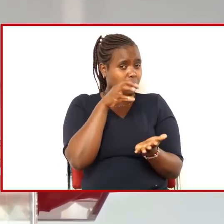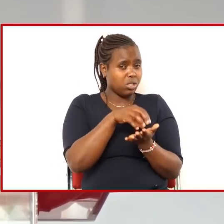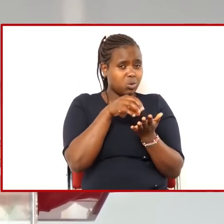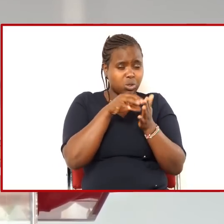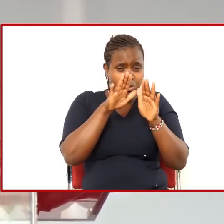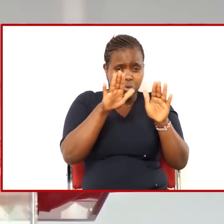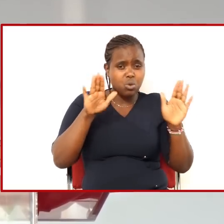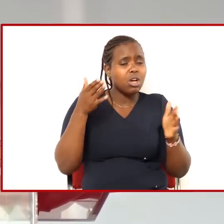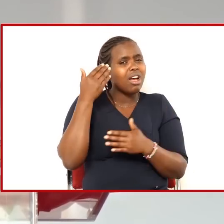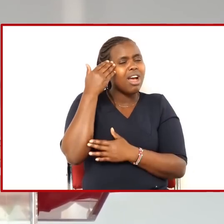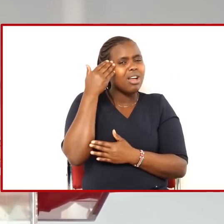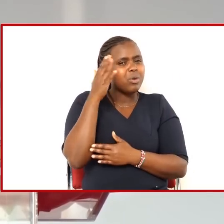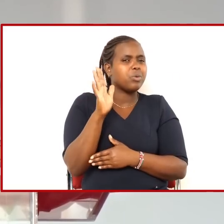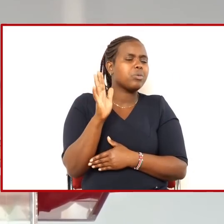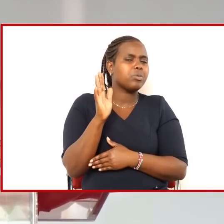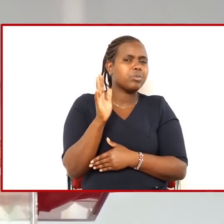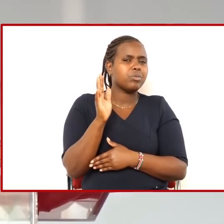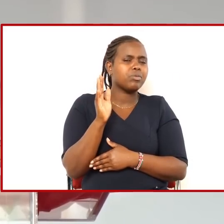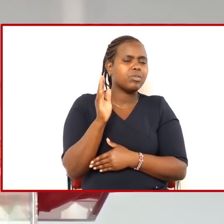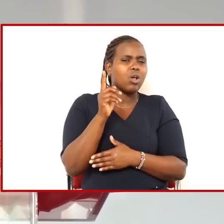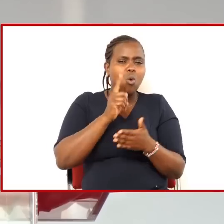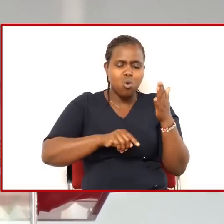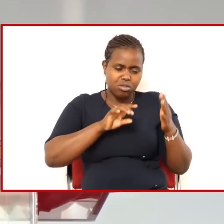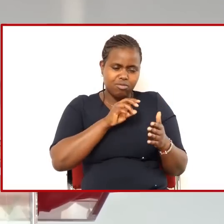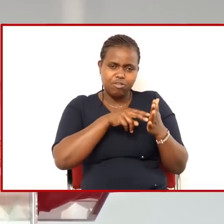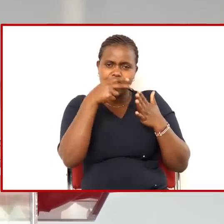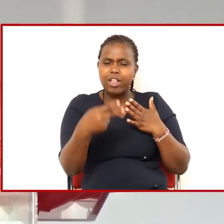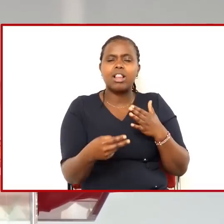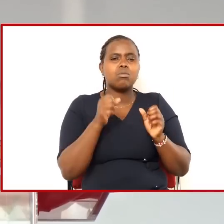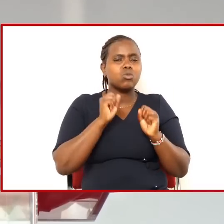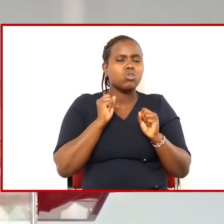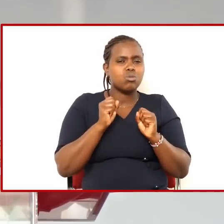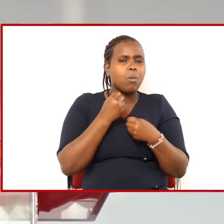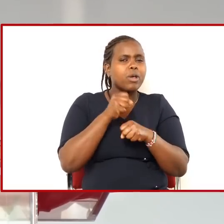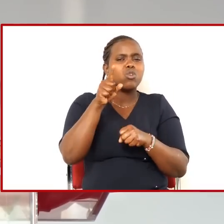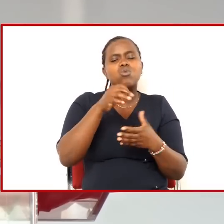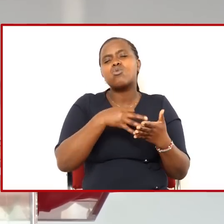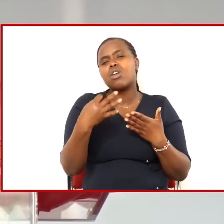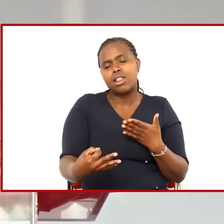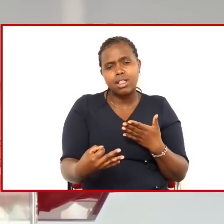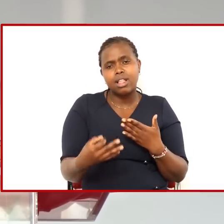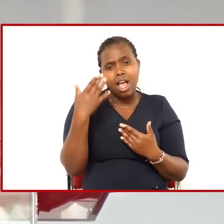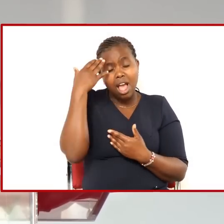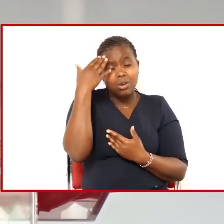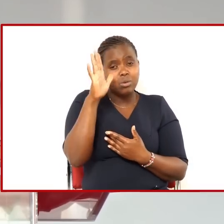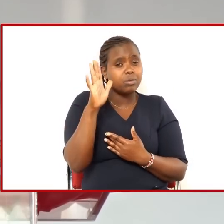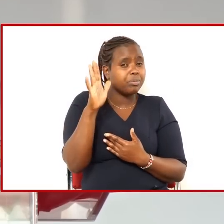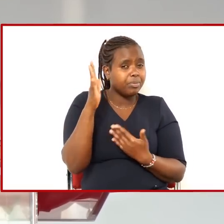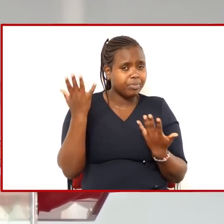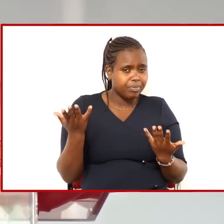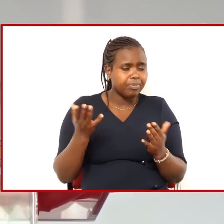now. I don't know what failure is pulling you down. I don't know